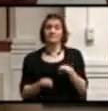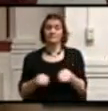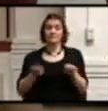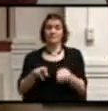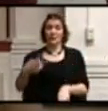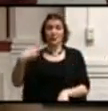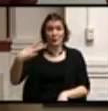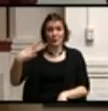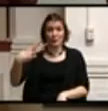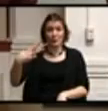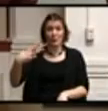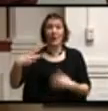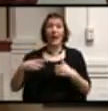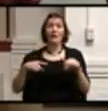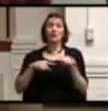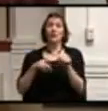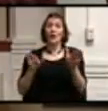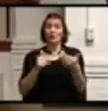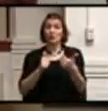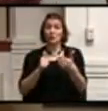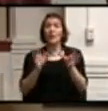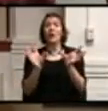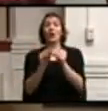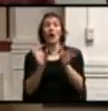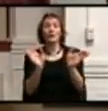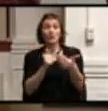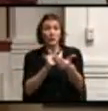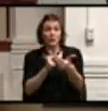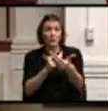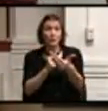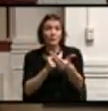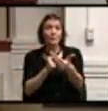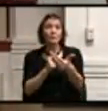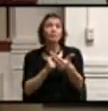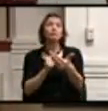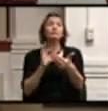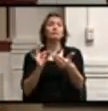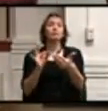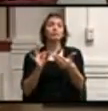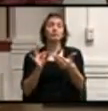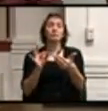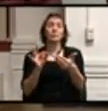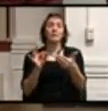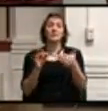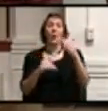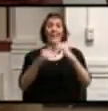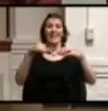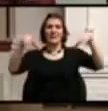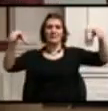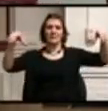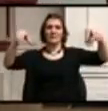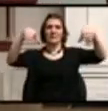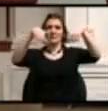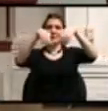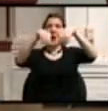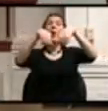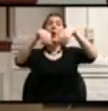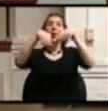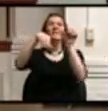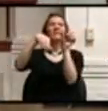is the training room, conference area, and then it steps down. And you can see that we've respected